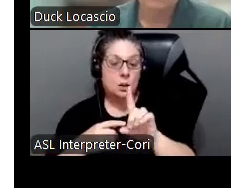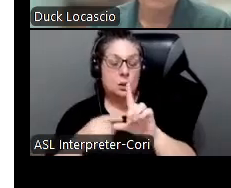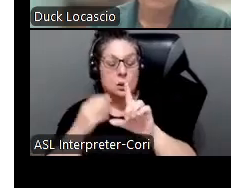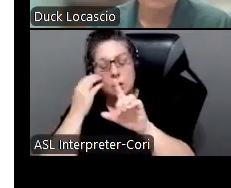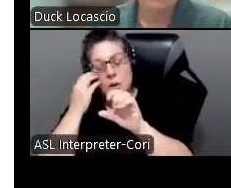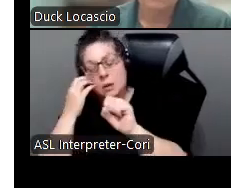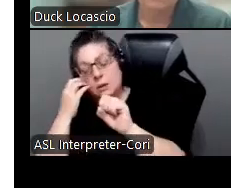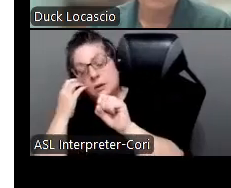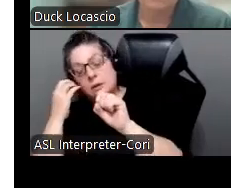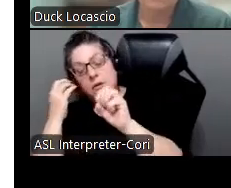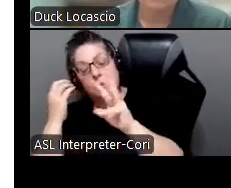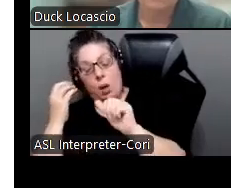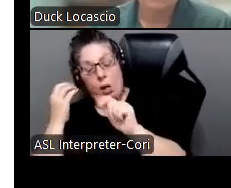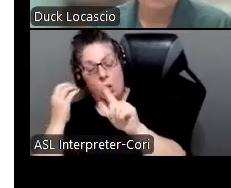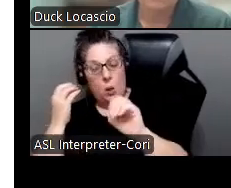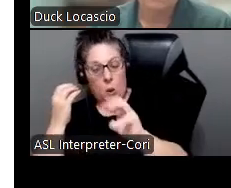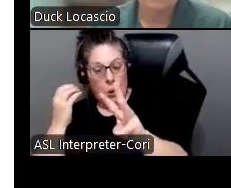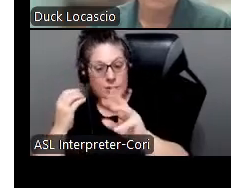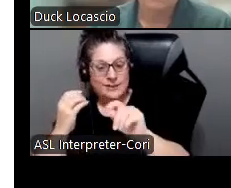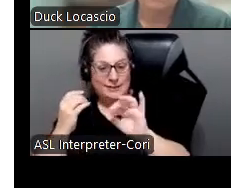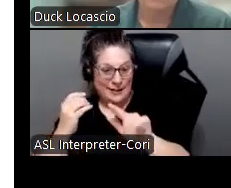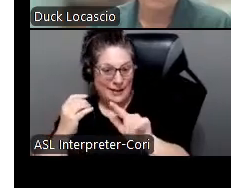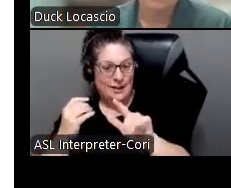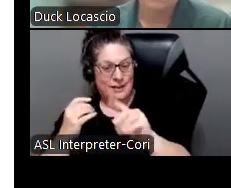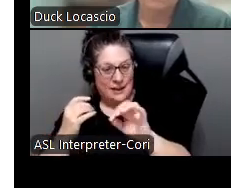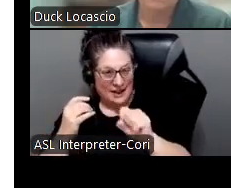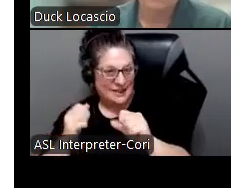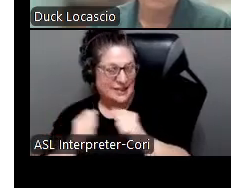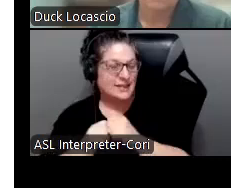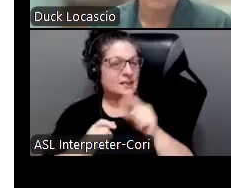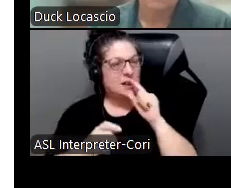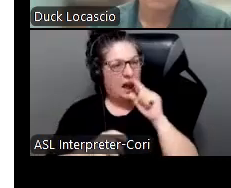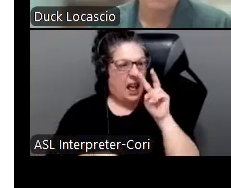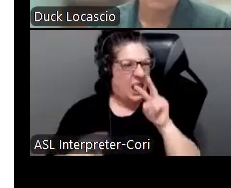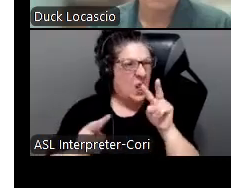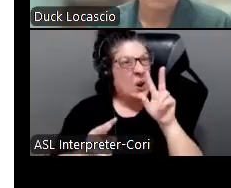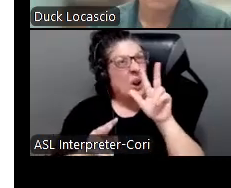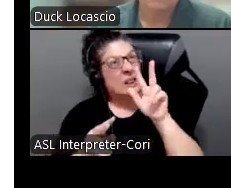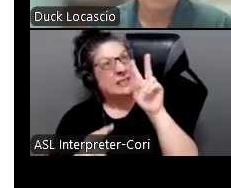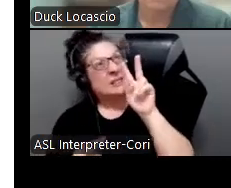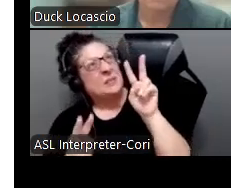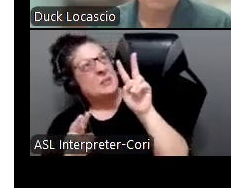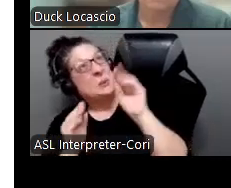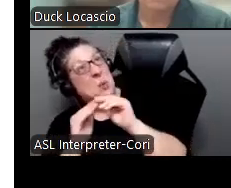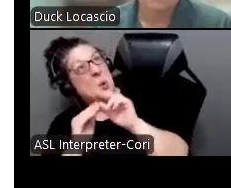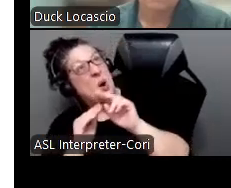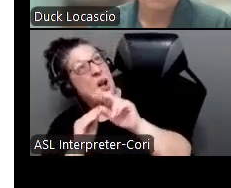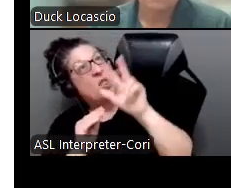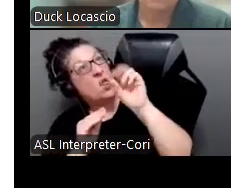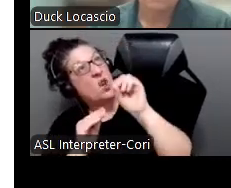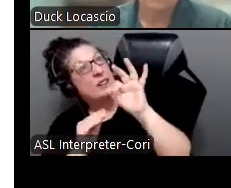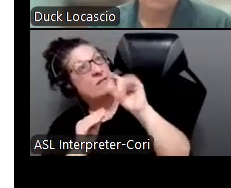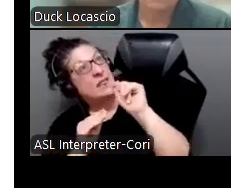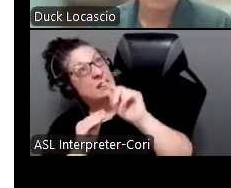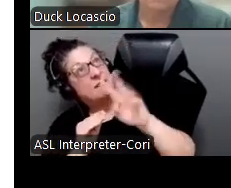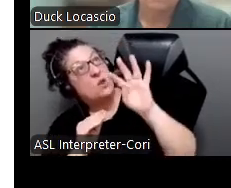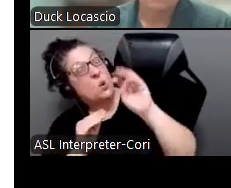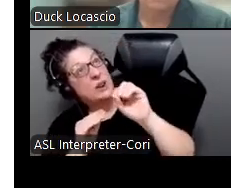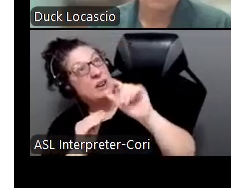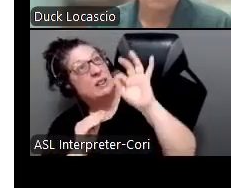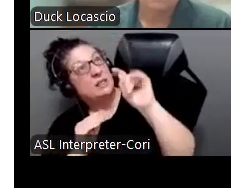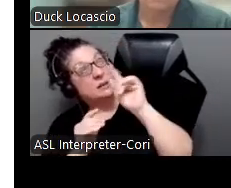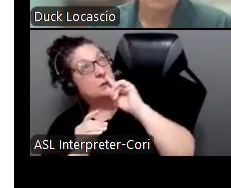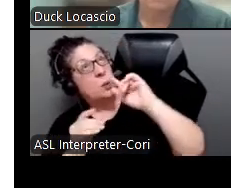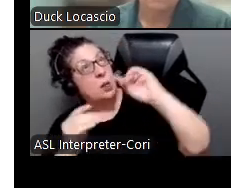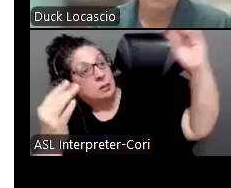super emergent every now and then poking through the canopy, sticking 30 or 40 feet up higher. That's really going to be that spot that attracts things